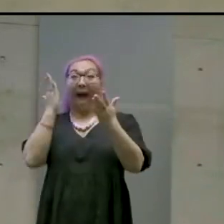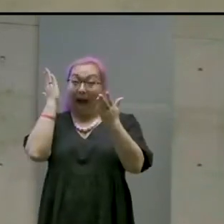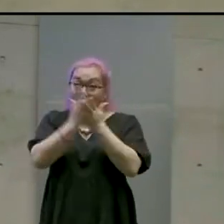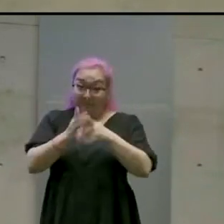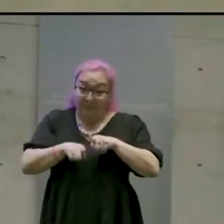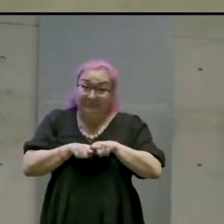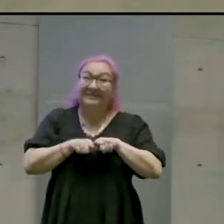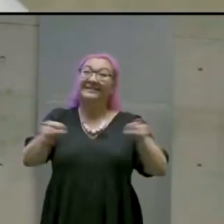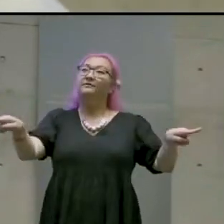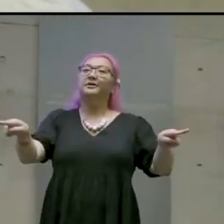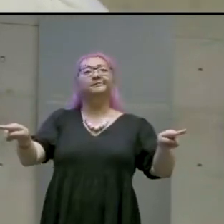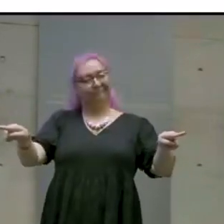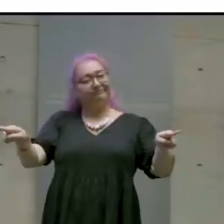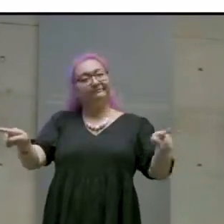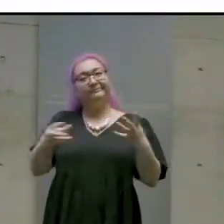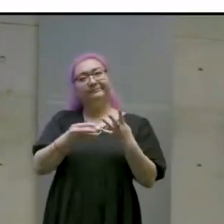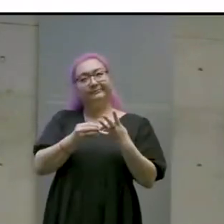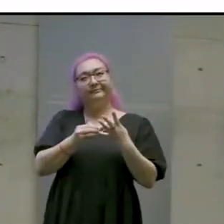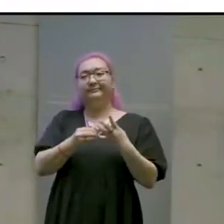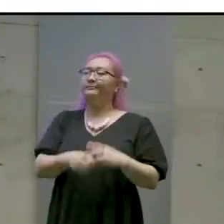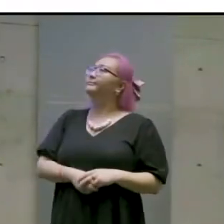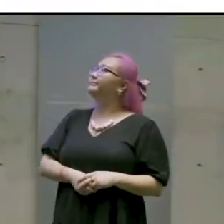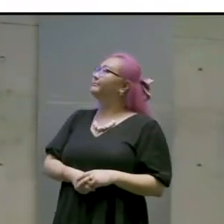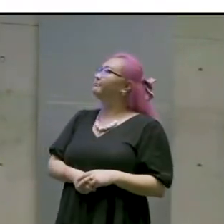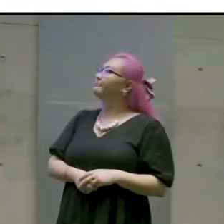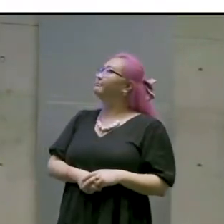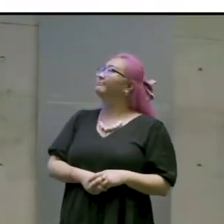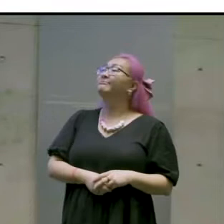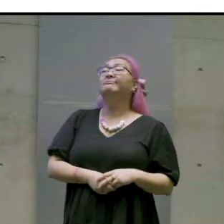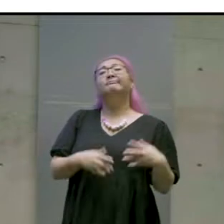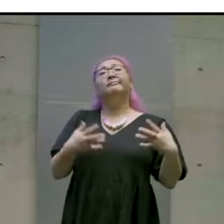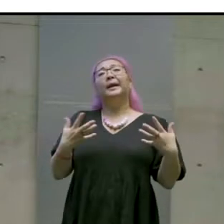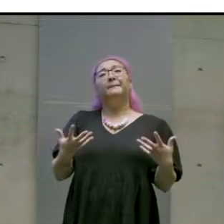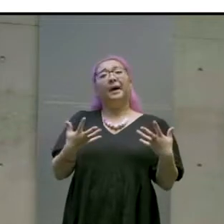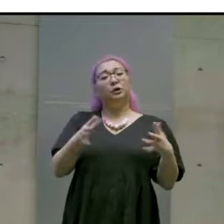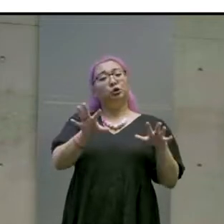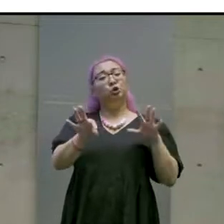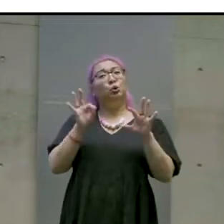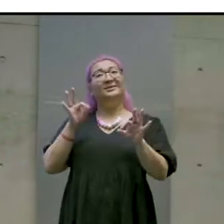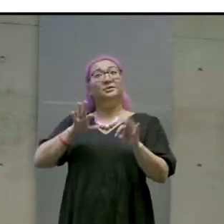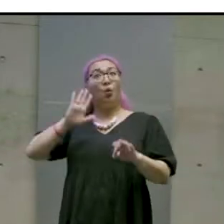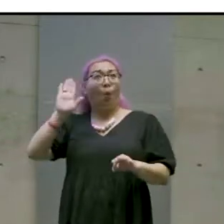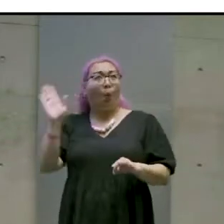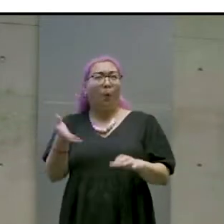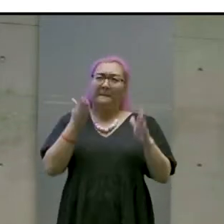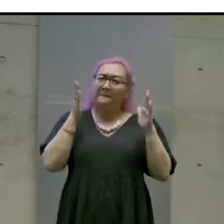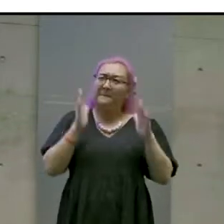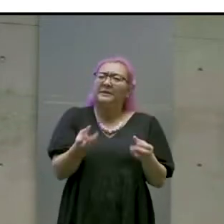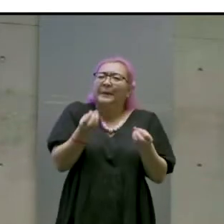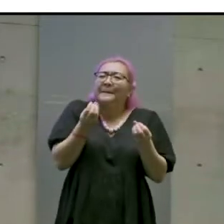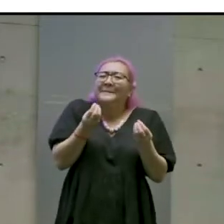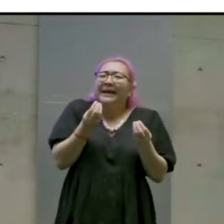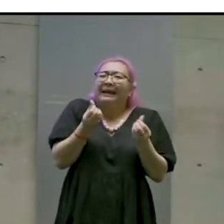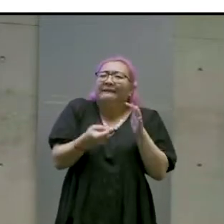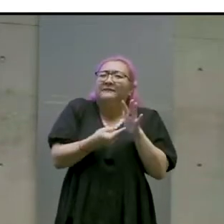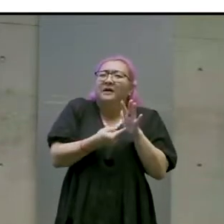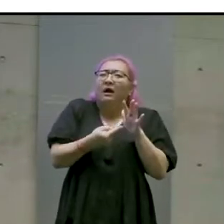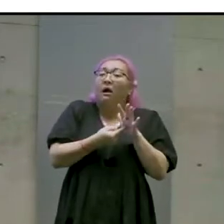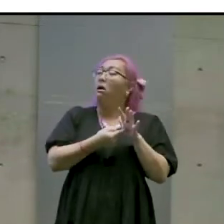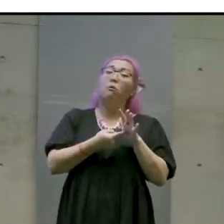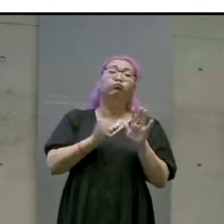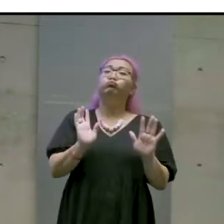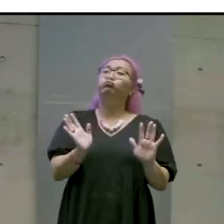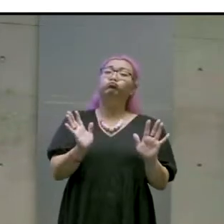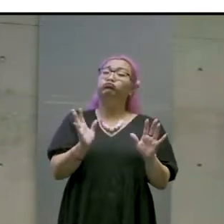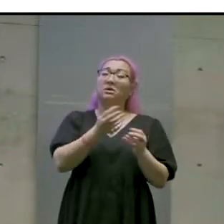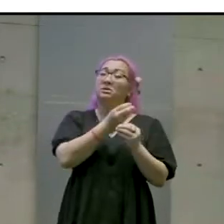However, not every choice has to be meaningful. There are lots of good reasons to include choices that are not meaningful choices in games for a variety